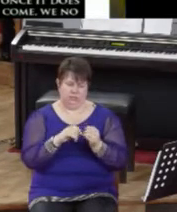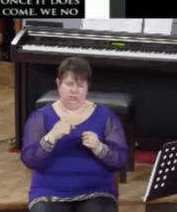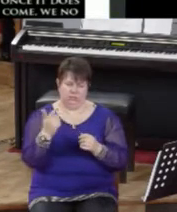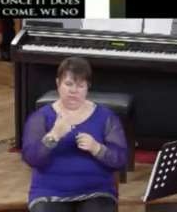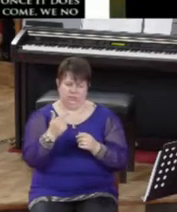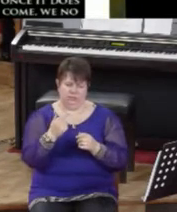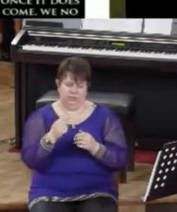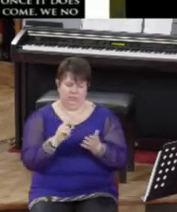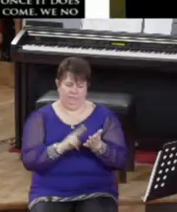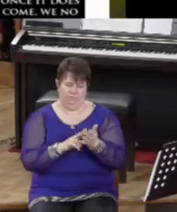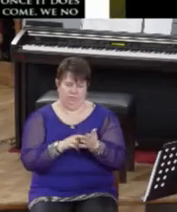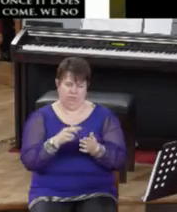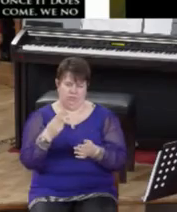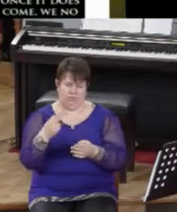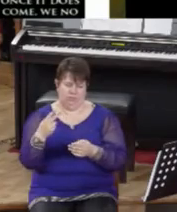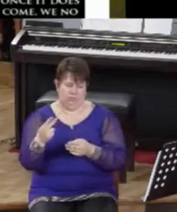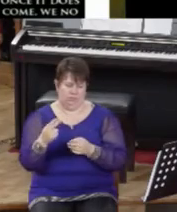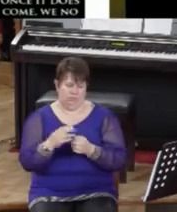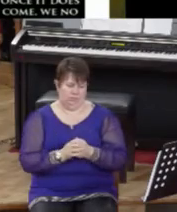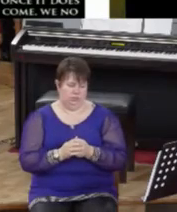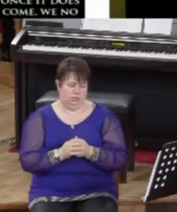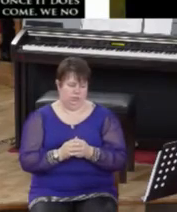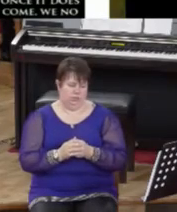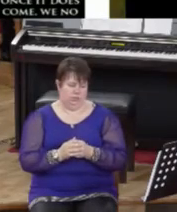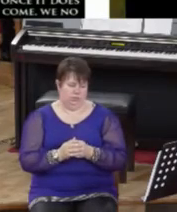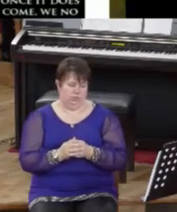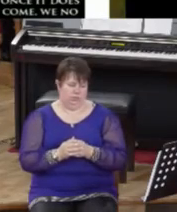those who listened to what Paul was